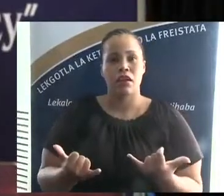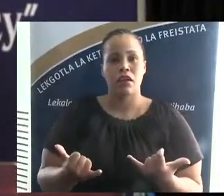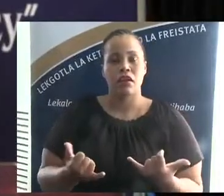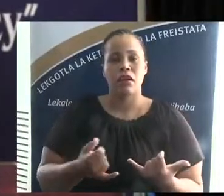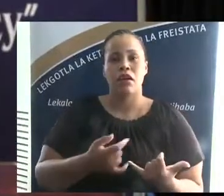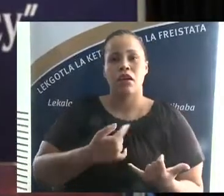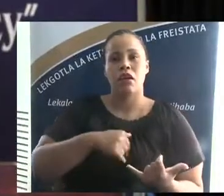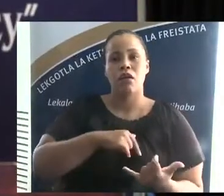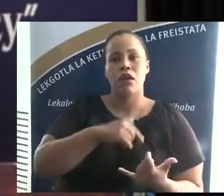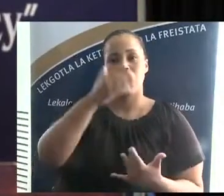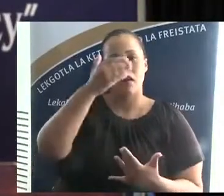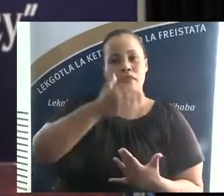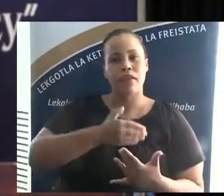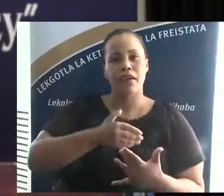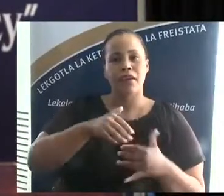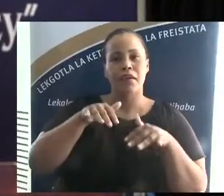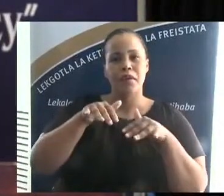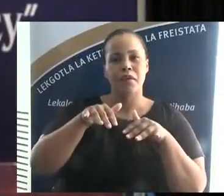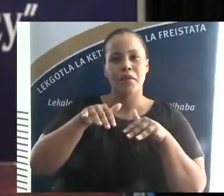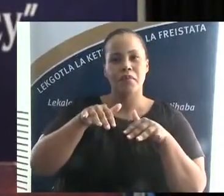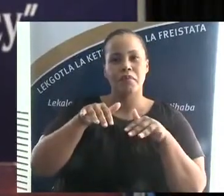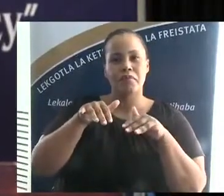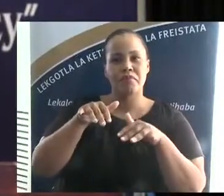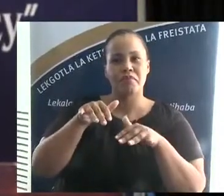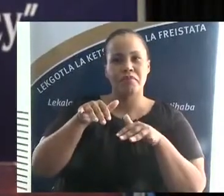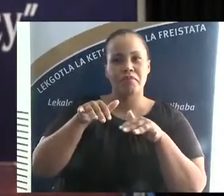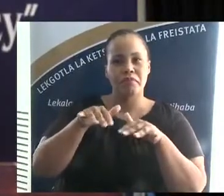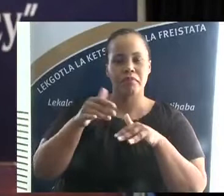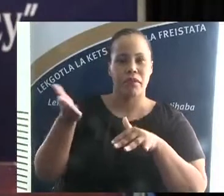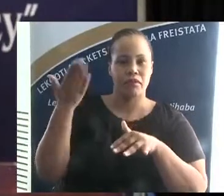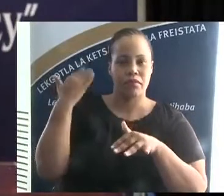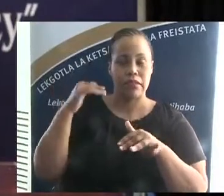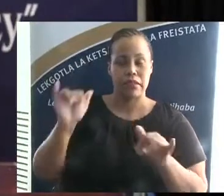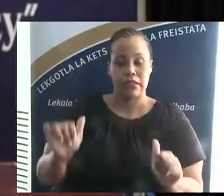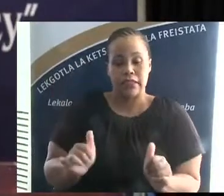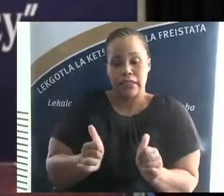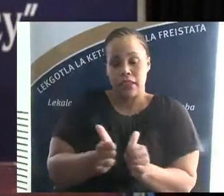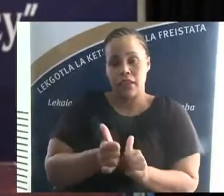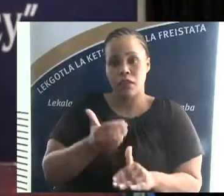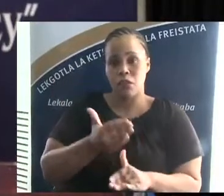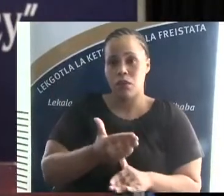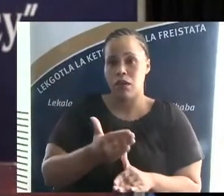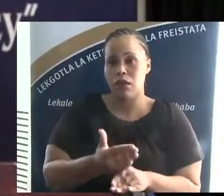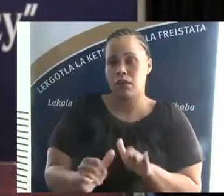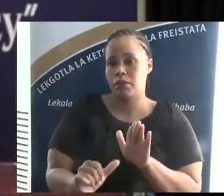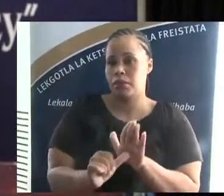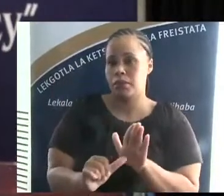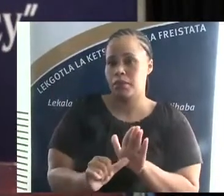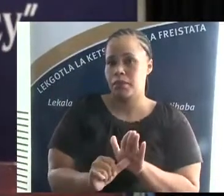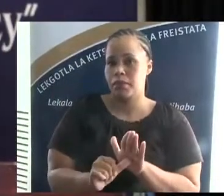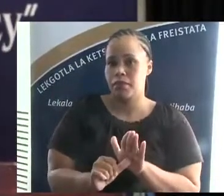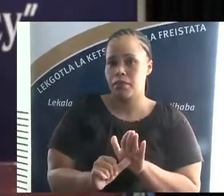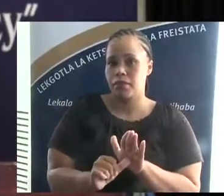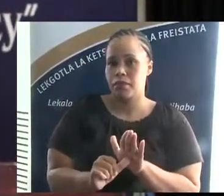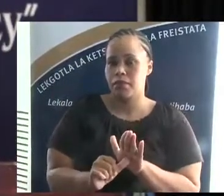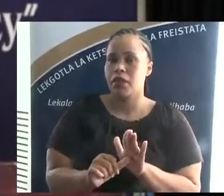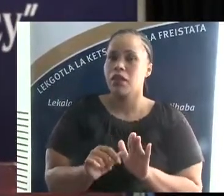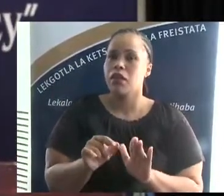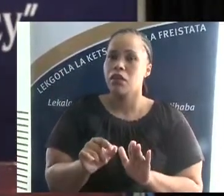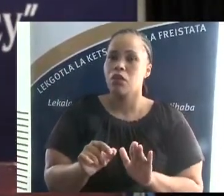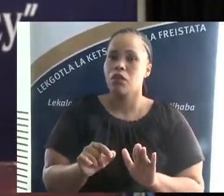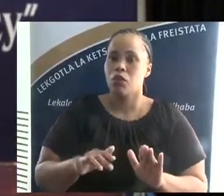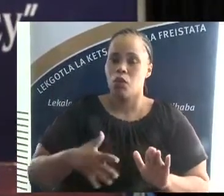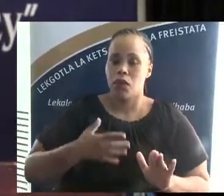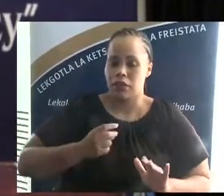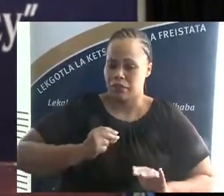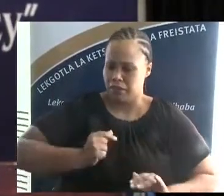African forebearers who taught us the wisdom of working together. The lesson from them is, if you want to go fast,